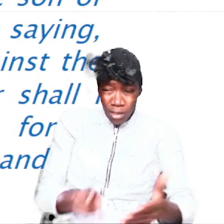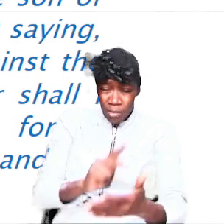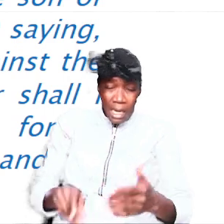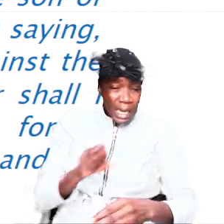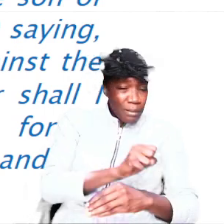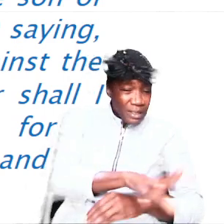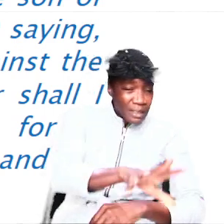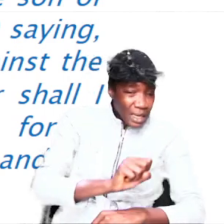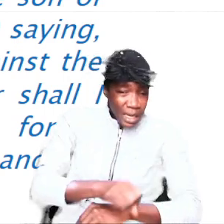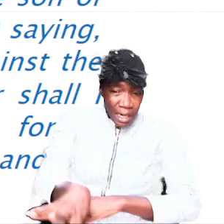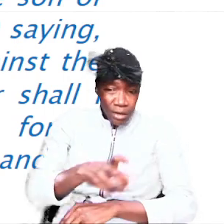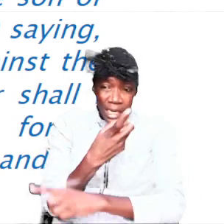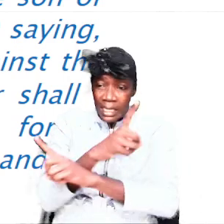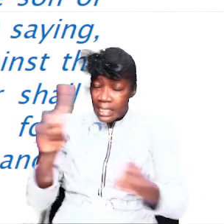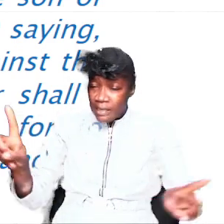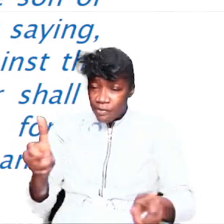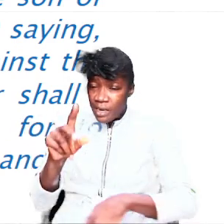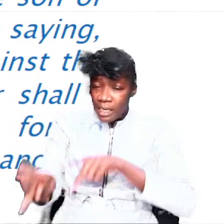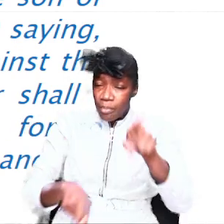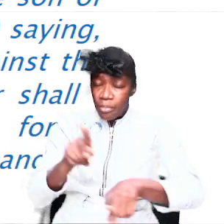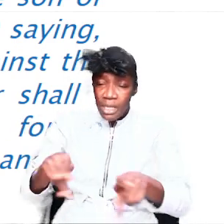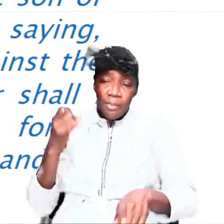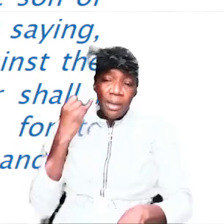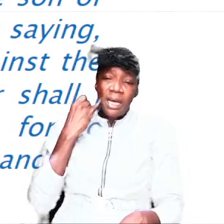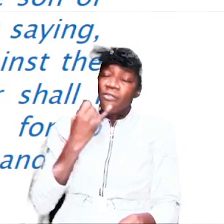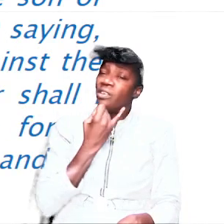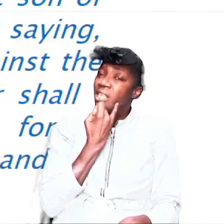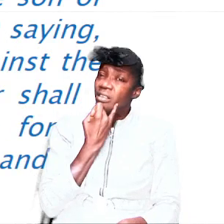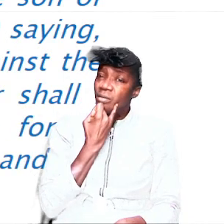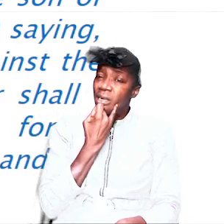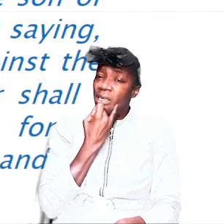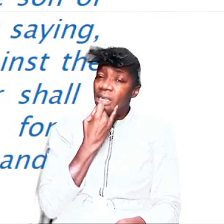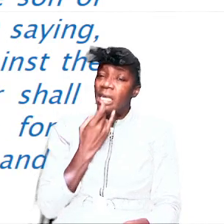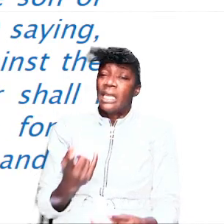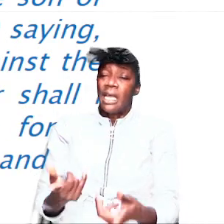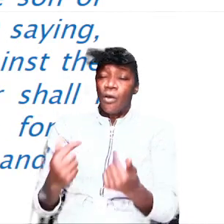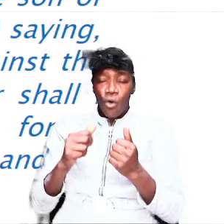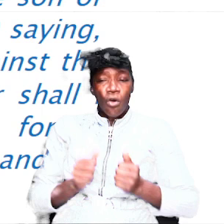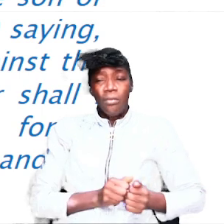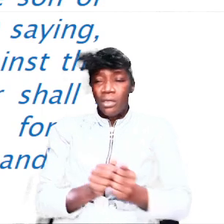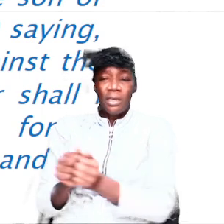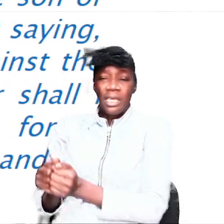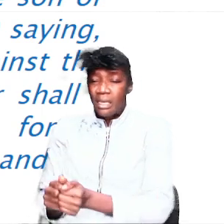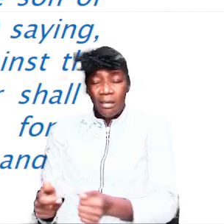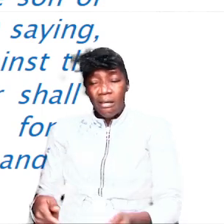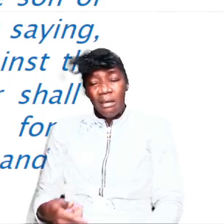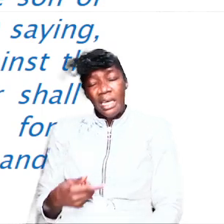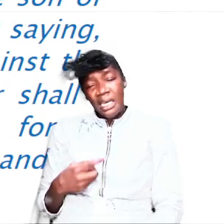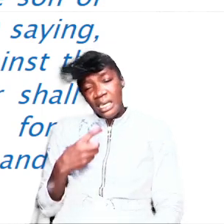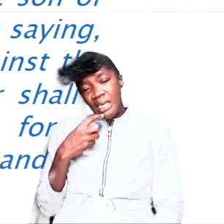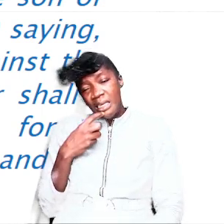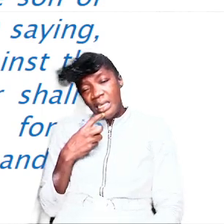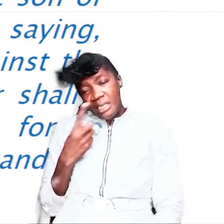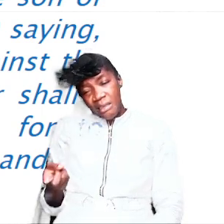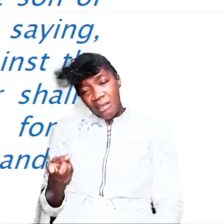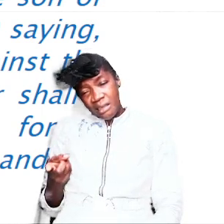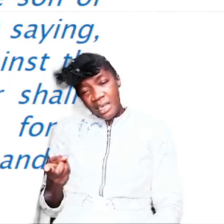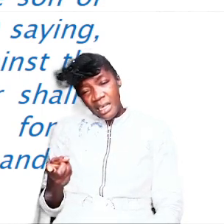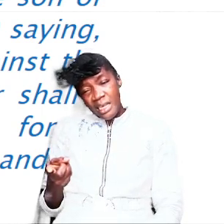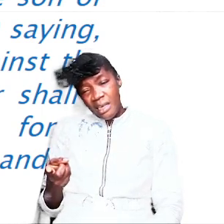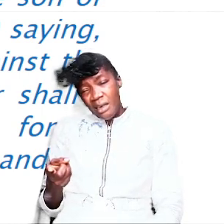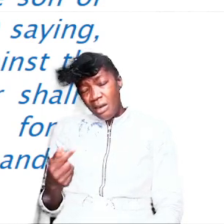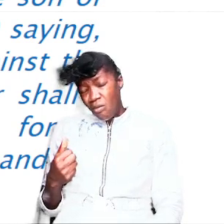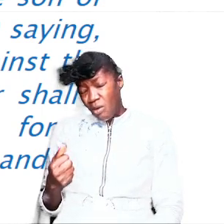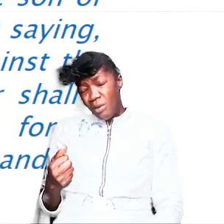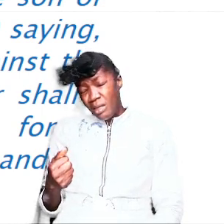tribes of Israel. The different tribes came together and say that, you know, we are going to avenge